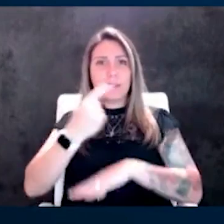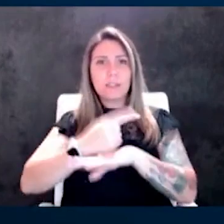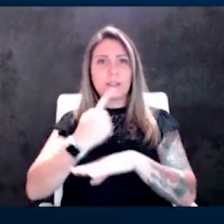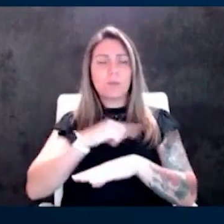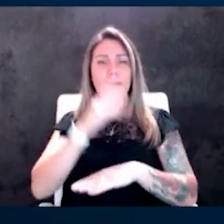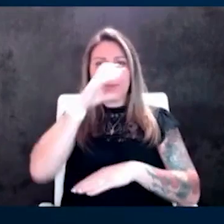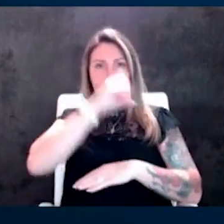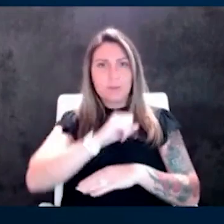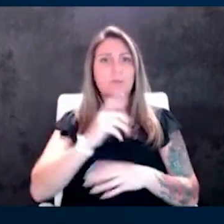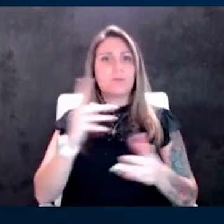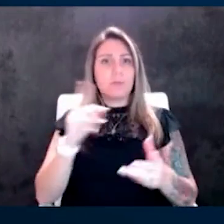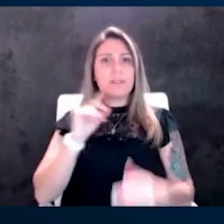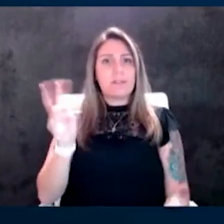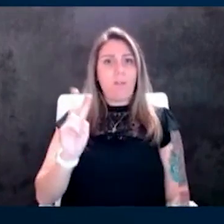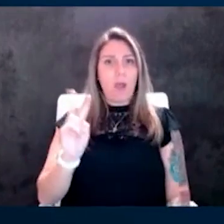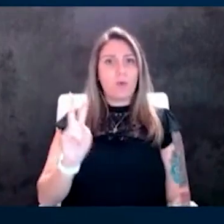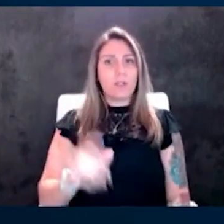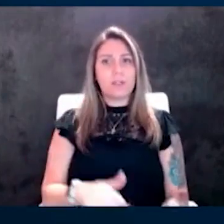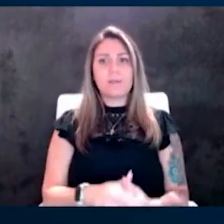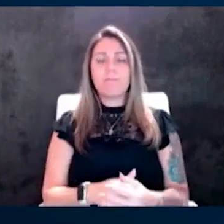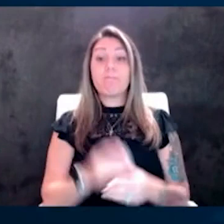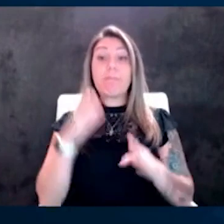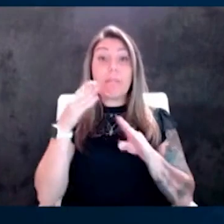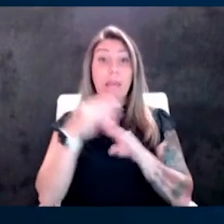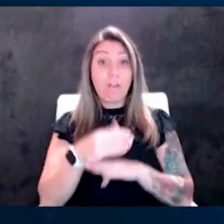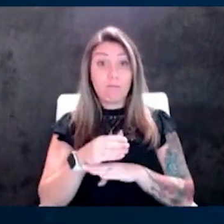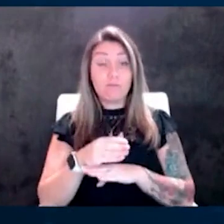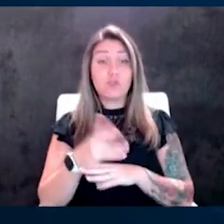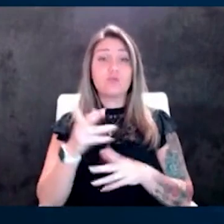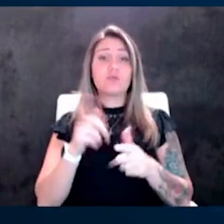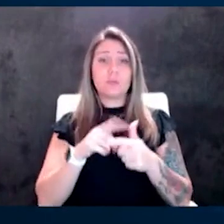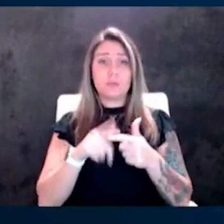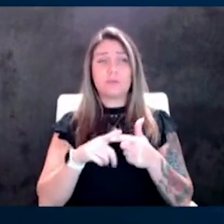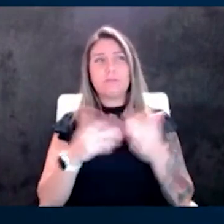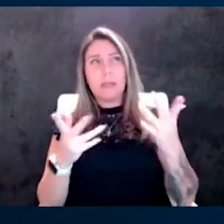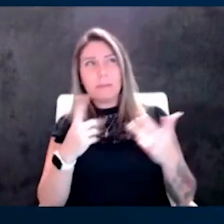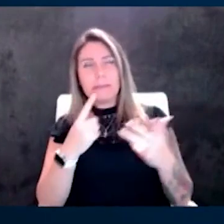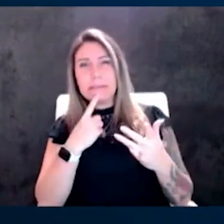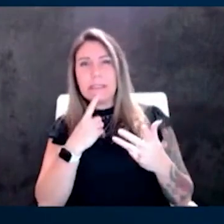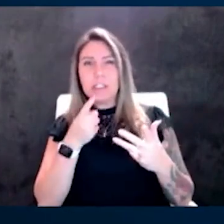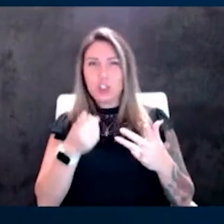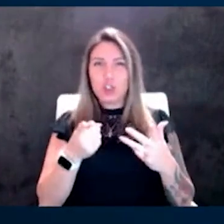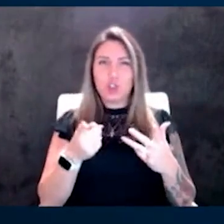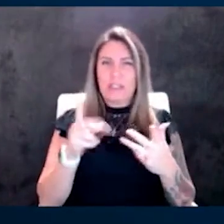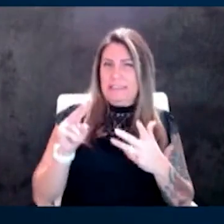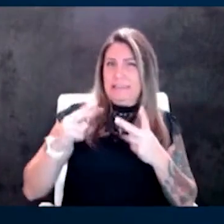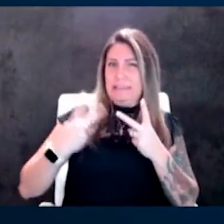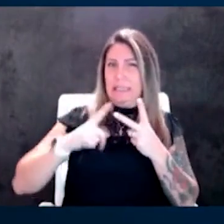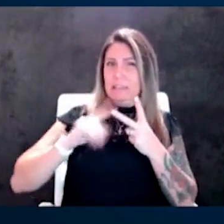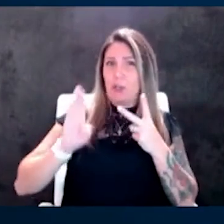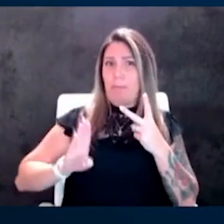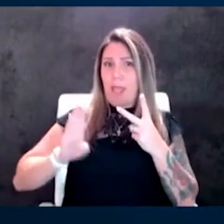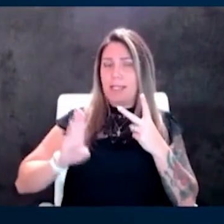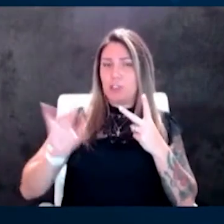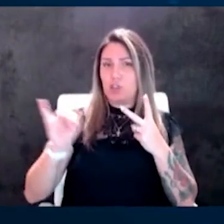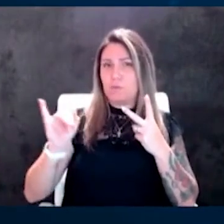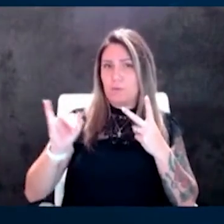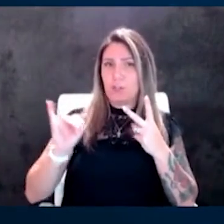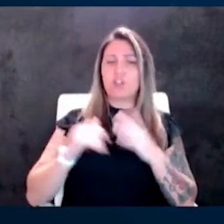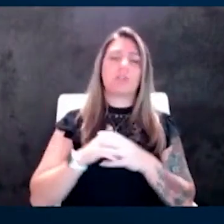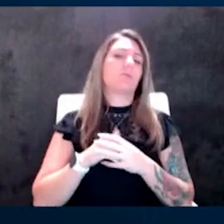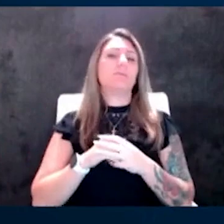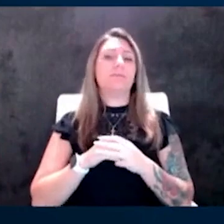a virus. And after that, then we can start to say, well, maybe did you get a secondary bacterial infection after that? And that is what